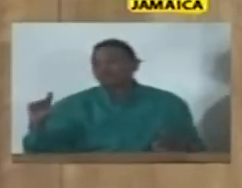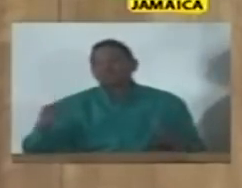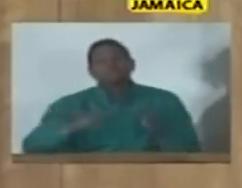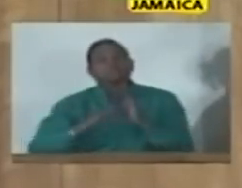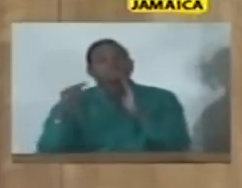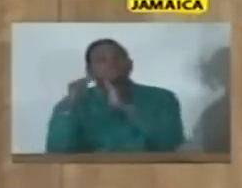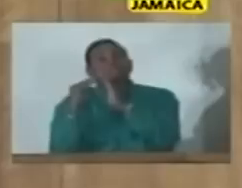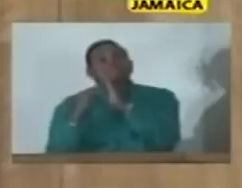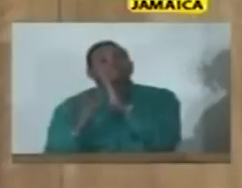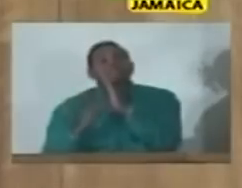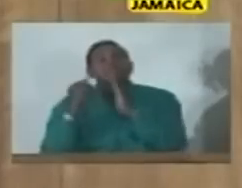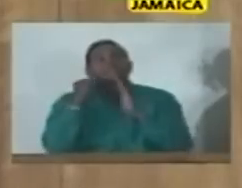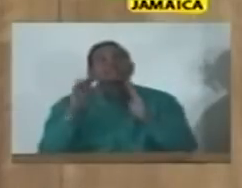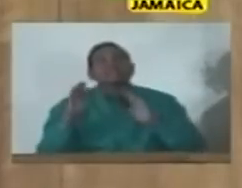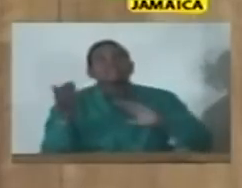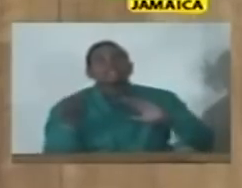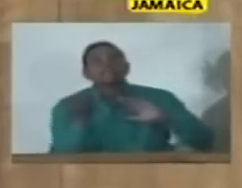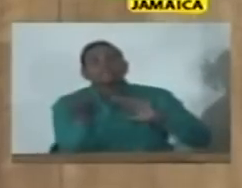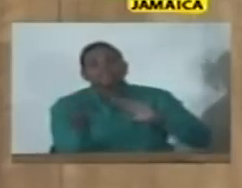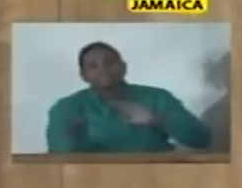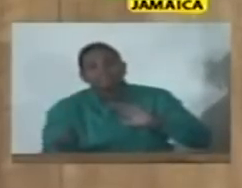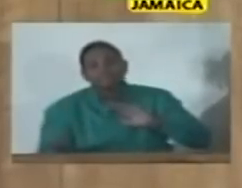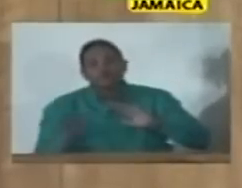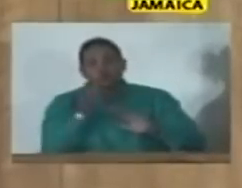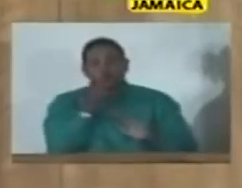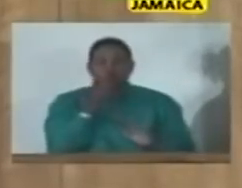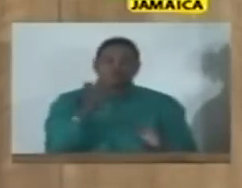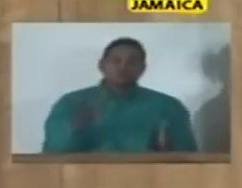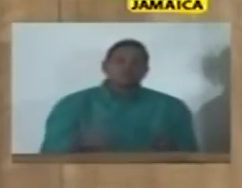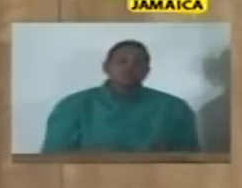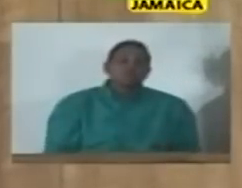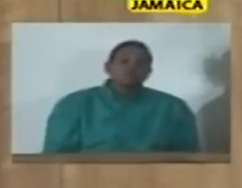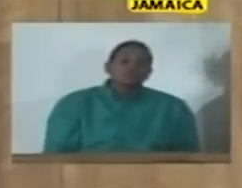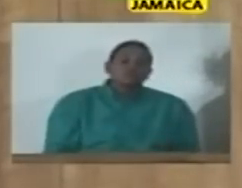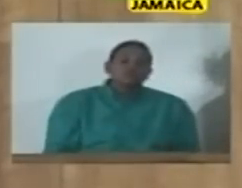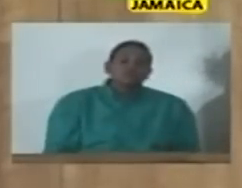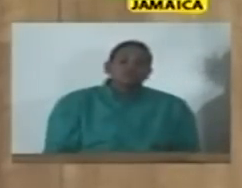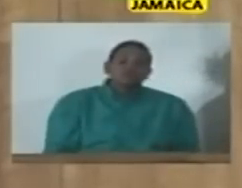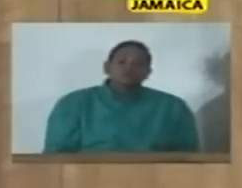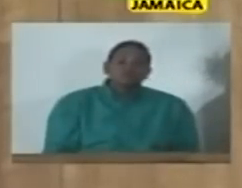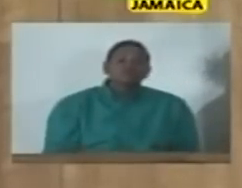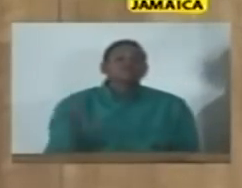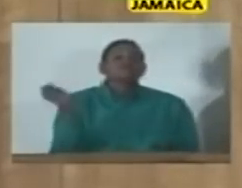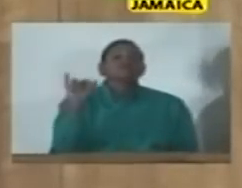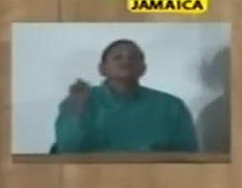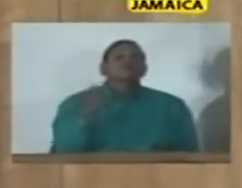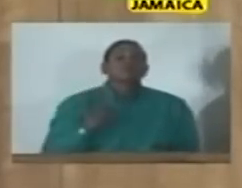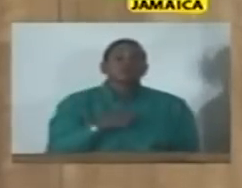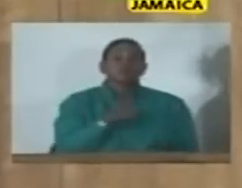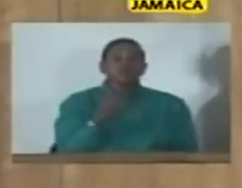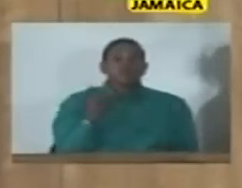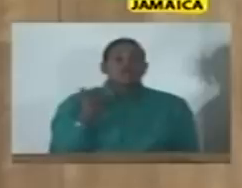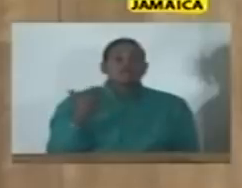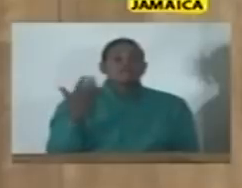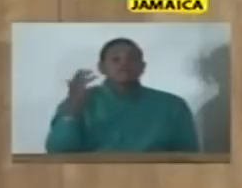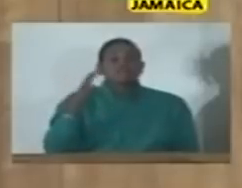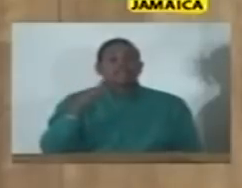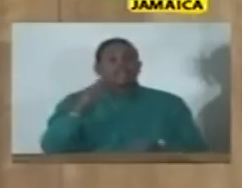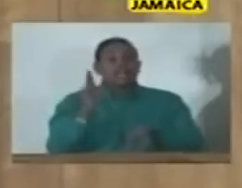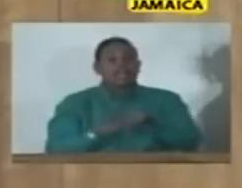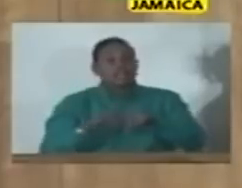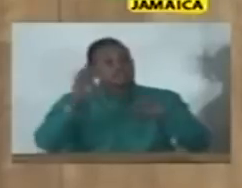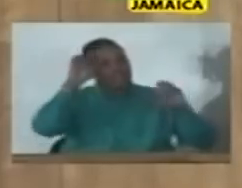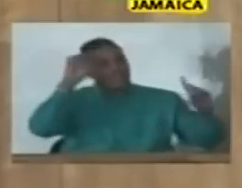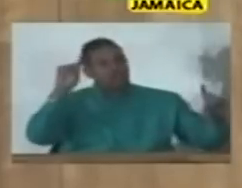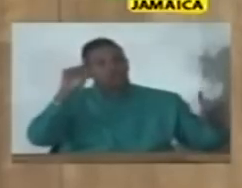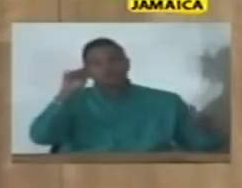trust. It was ruled it was not trust. Similarly, we have the National Education Trust.